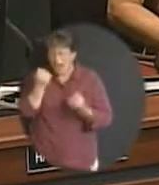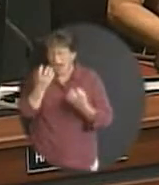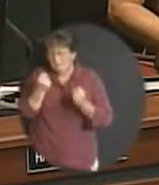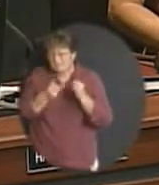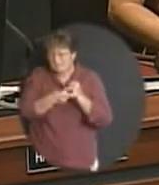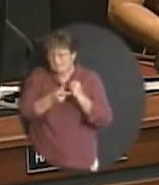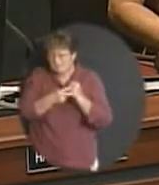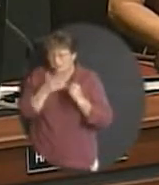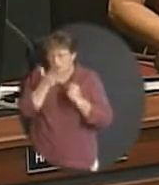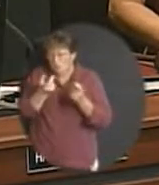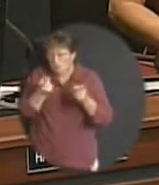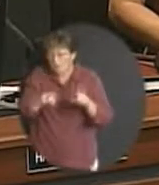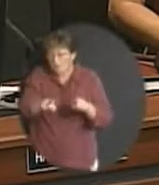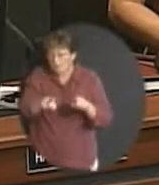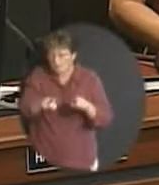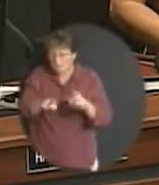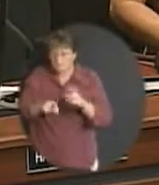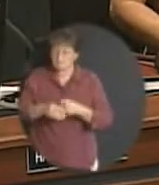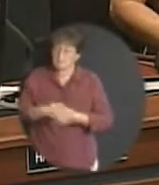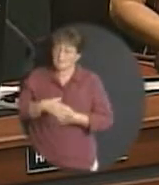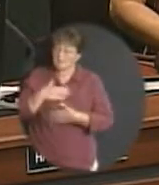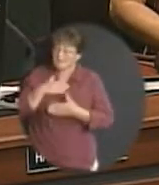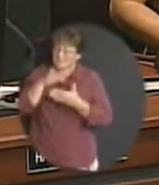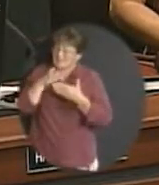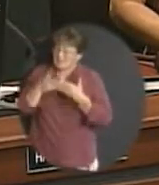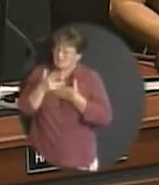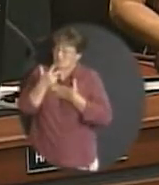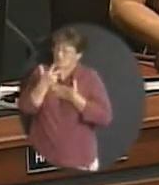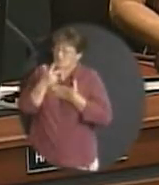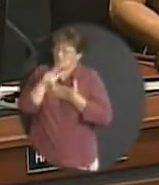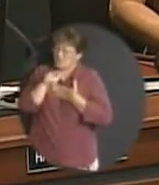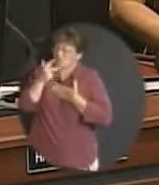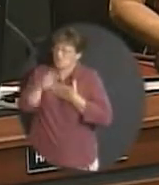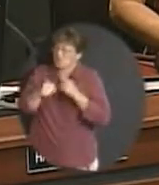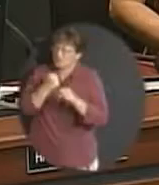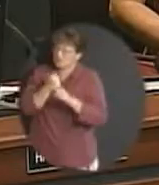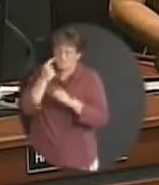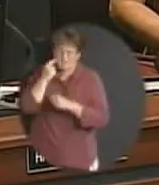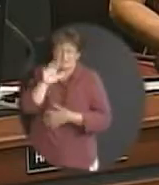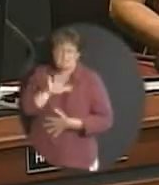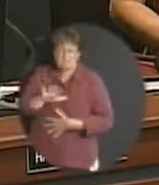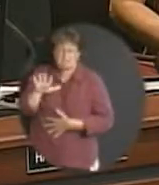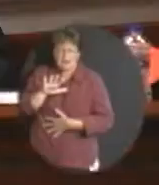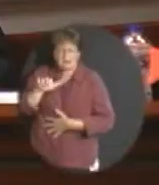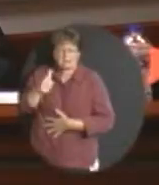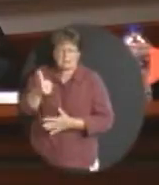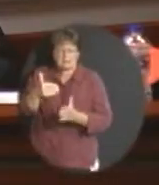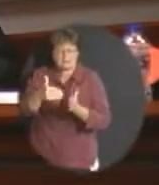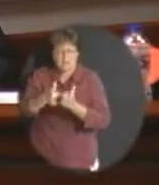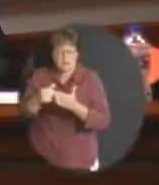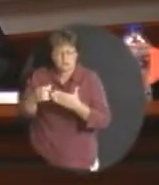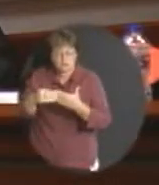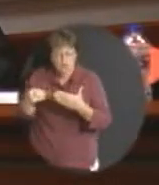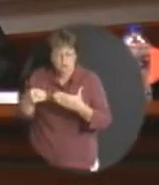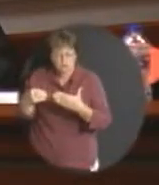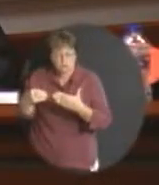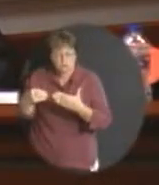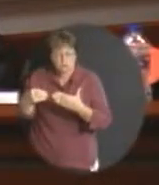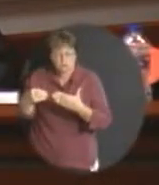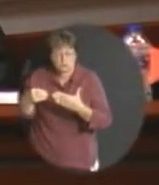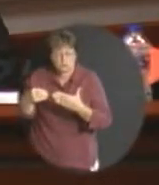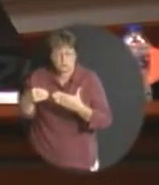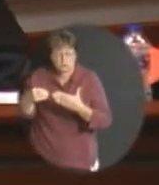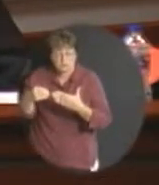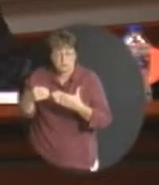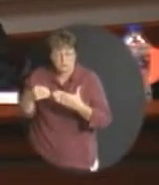that? We do. By the end of the third year, we think it'll be almost $10,000. Okay, after the purchase